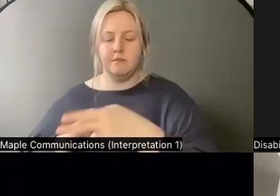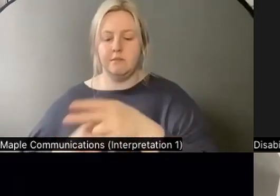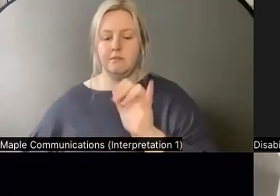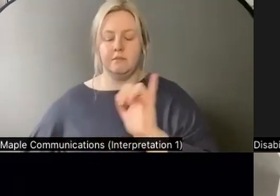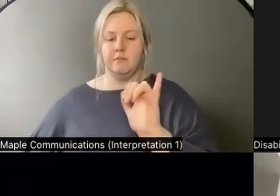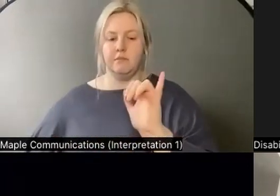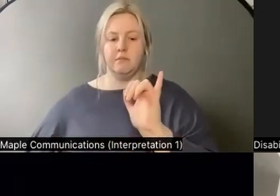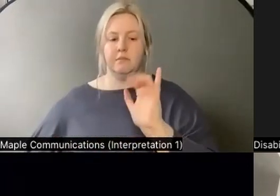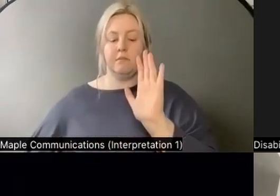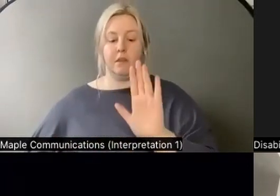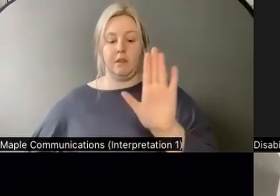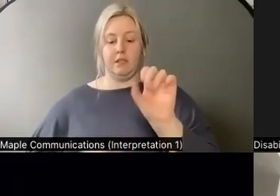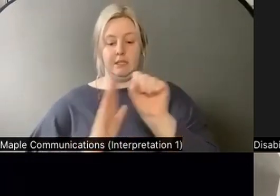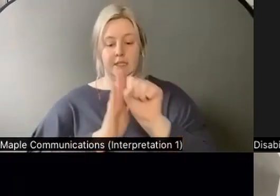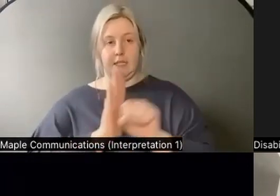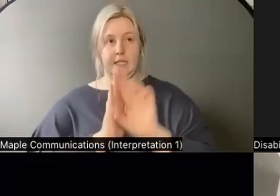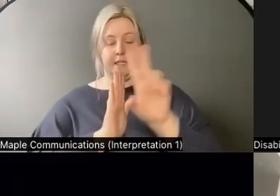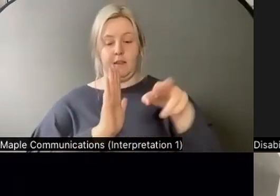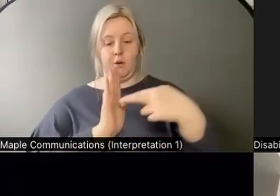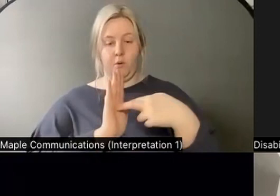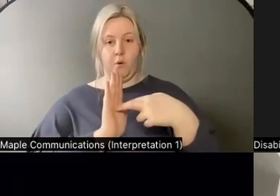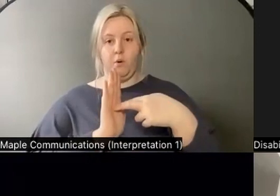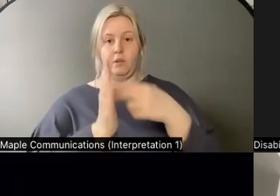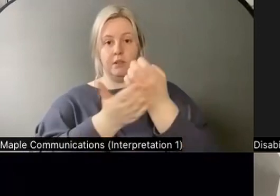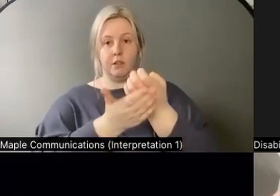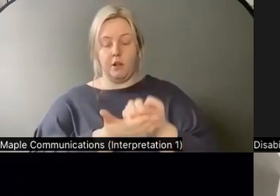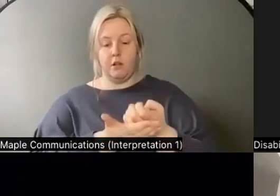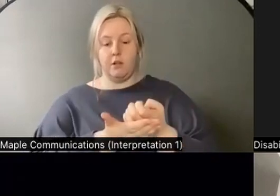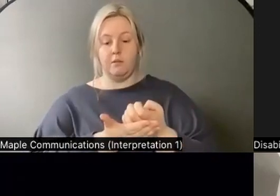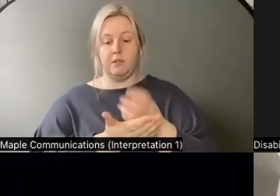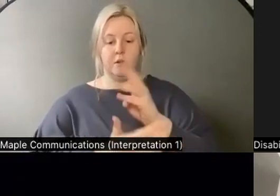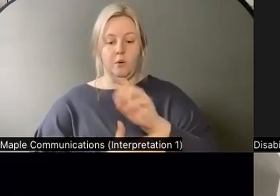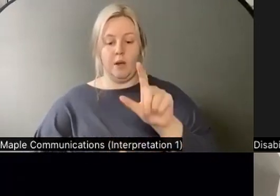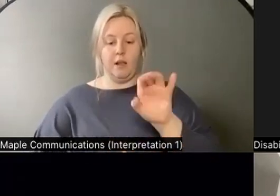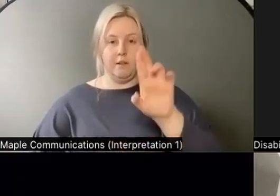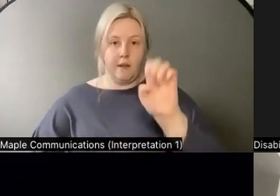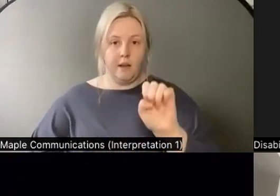in the economy through privatization and cuts to labor, welfare, and social protections.